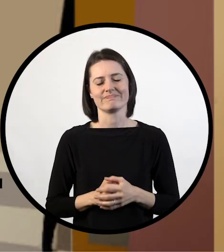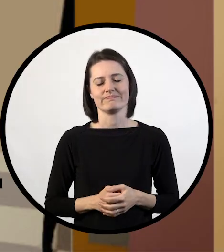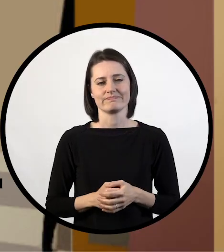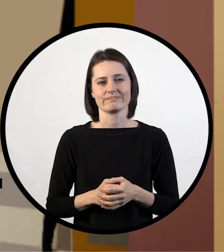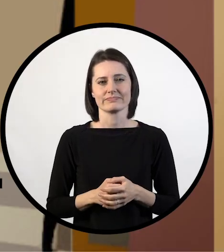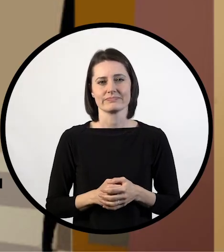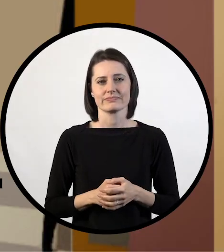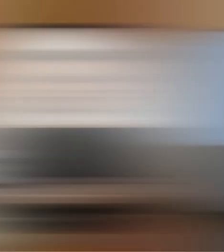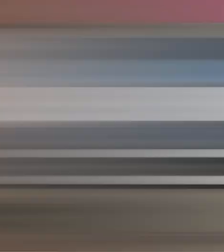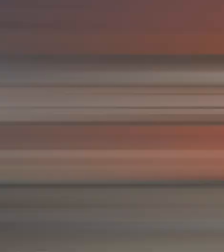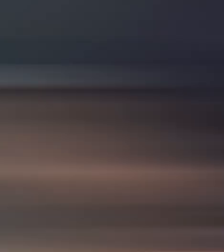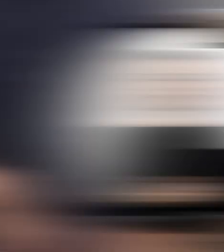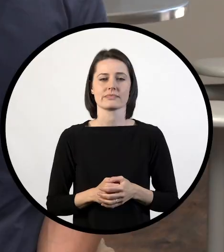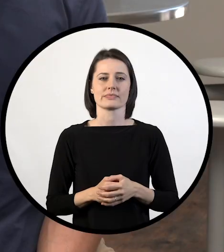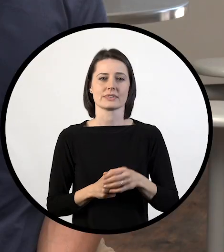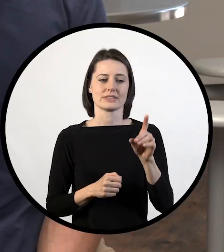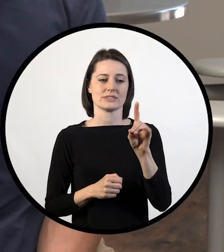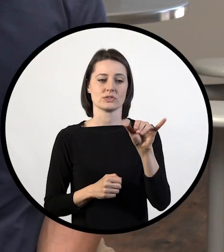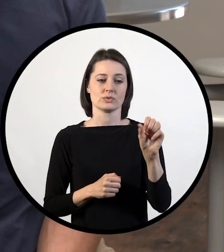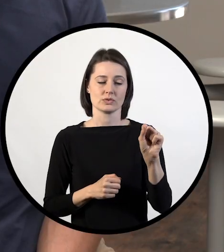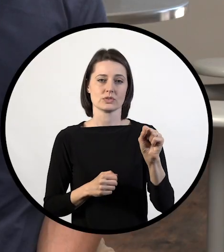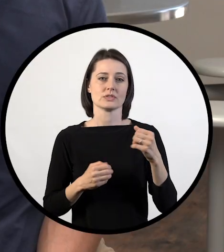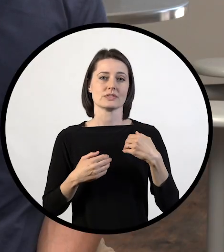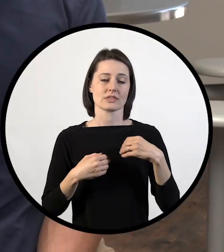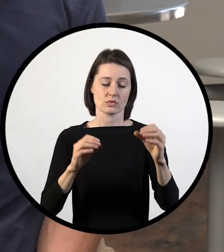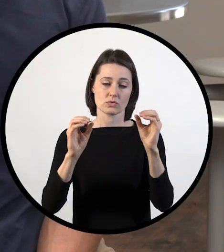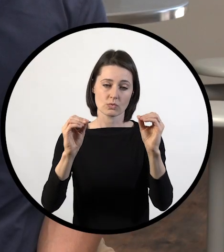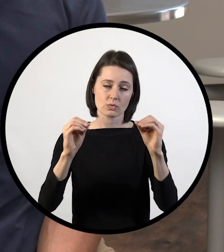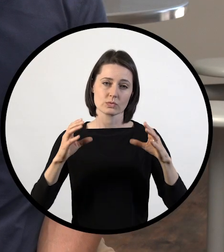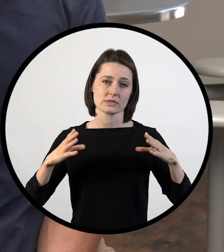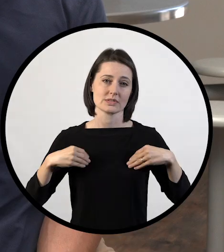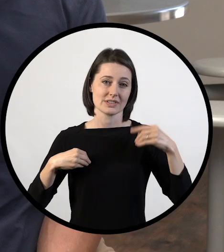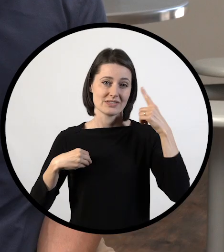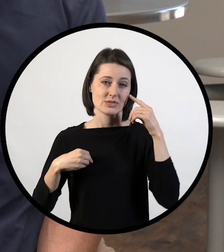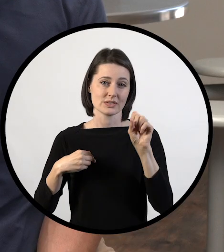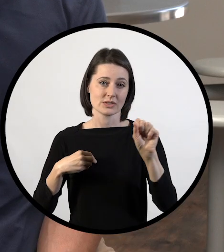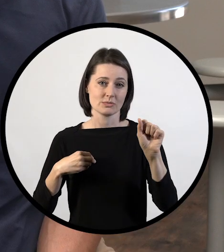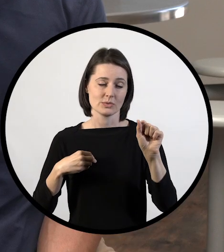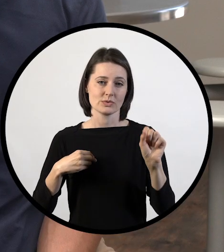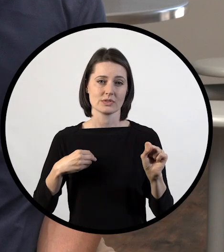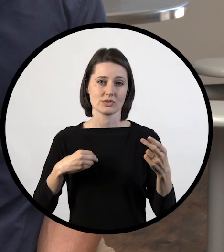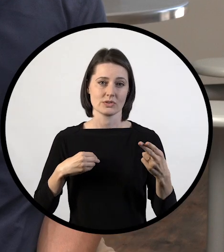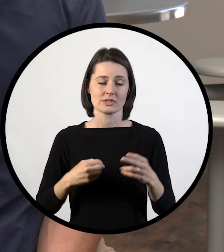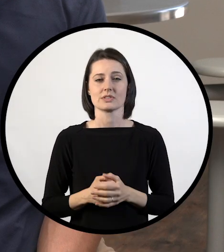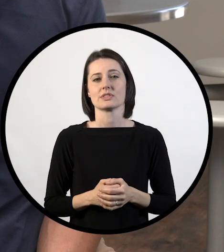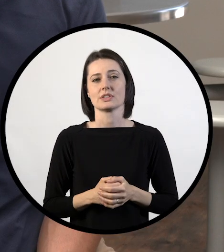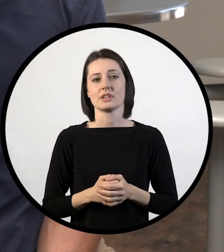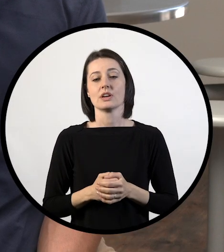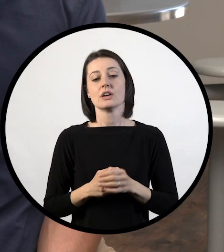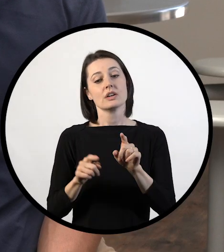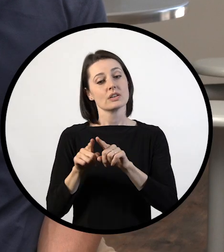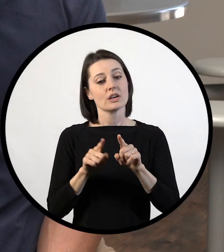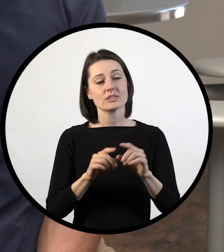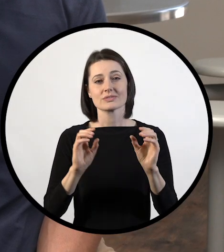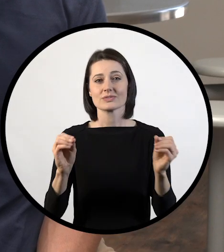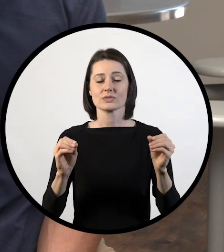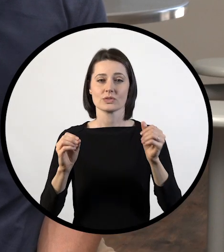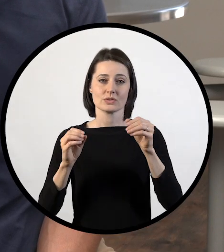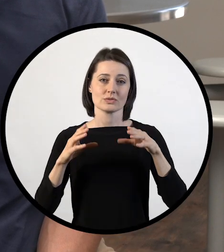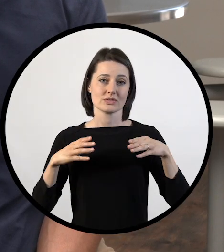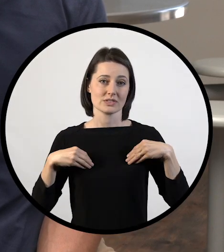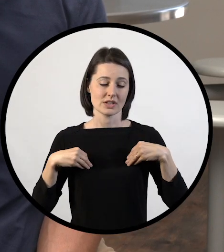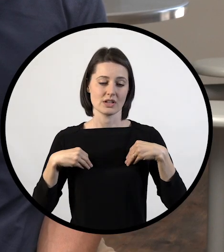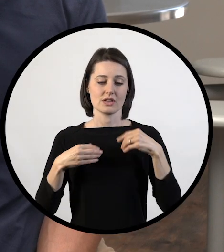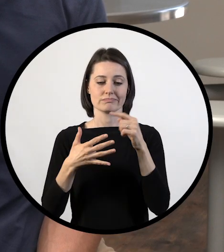rule violation. The Division of Youth Services has zero tolerance for sexual abuse and sexual harassment,